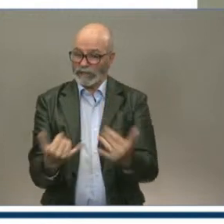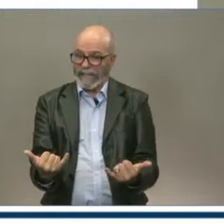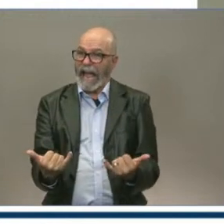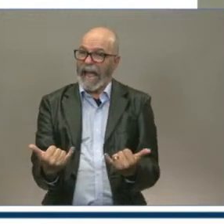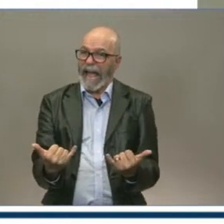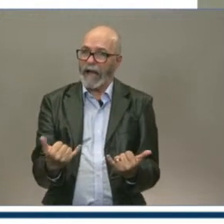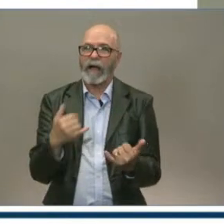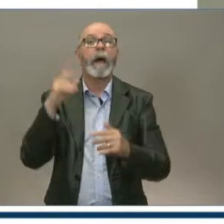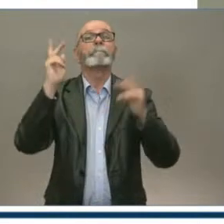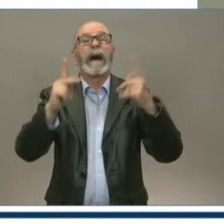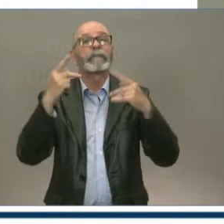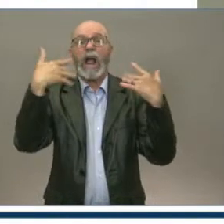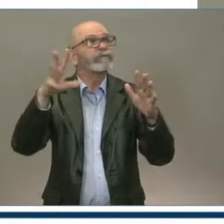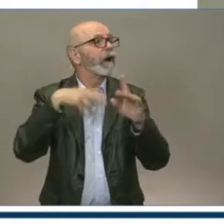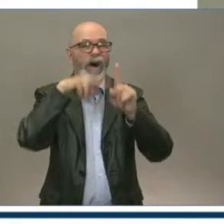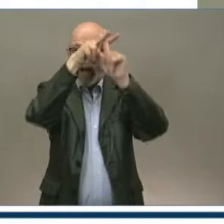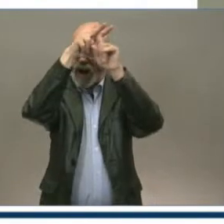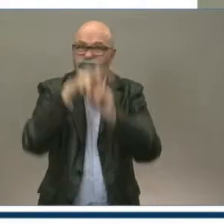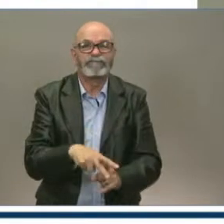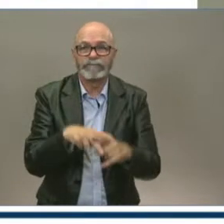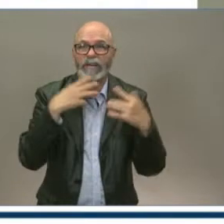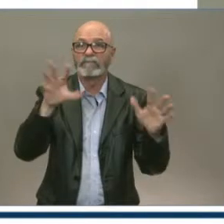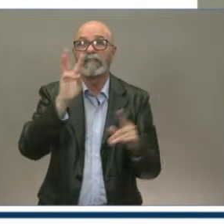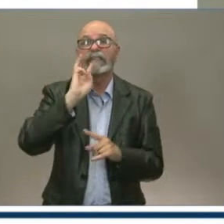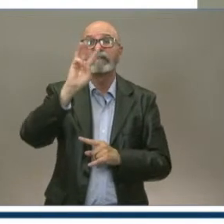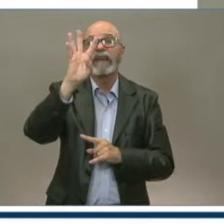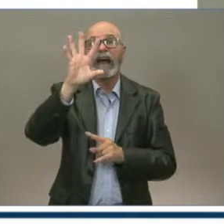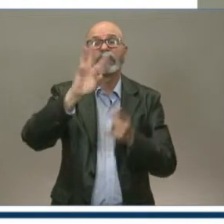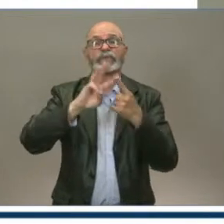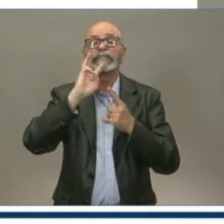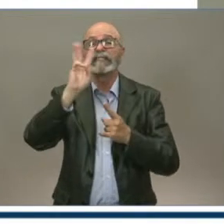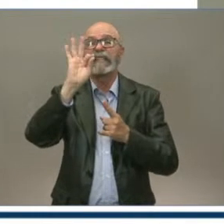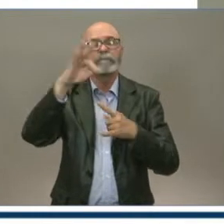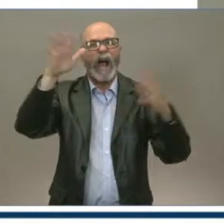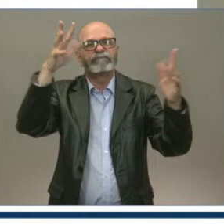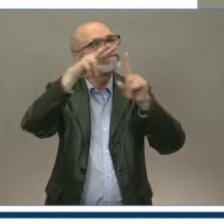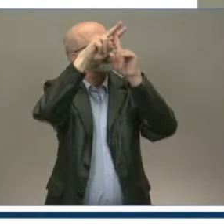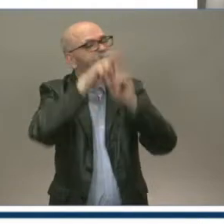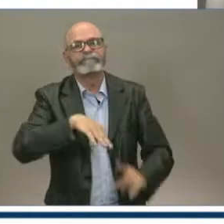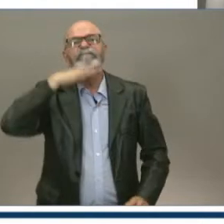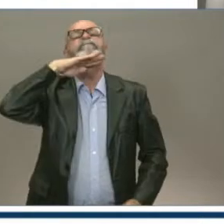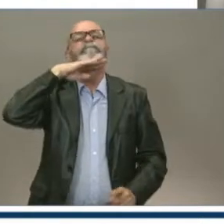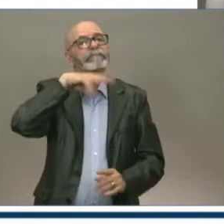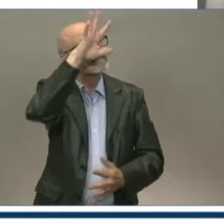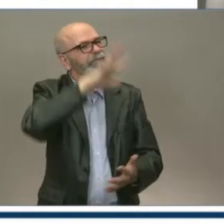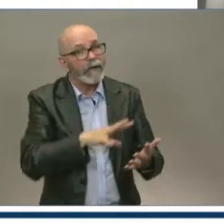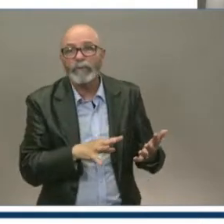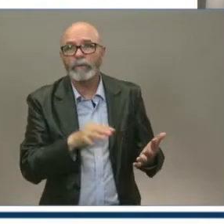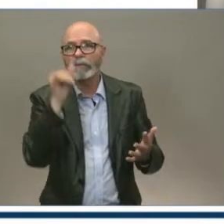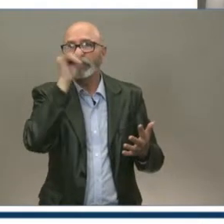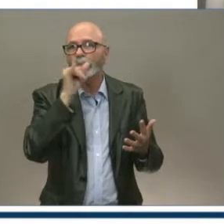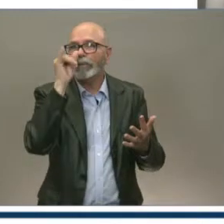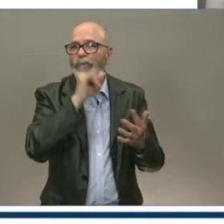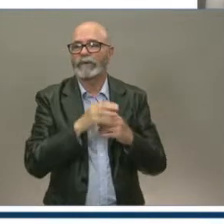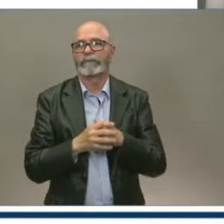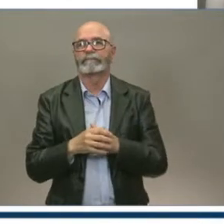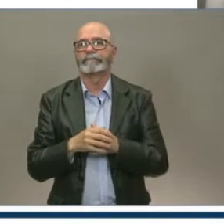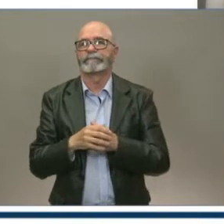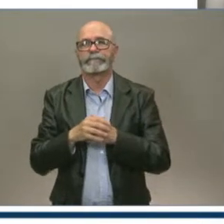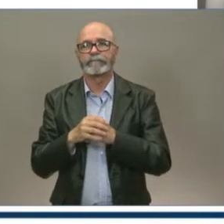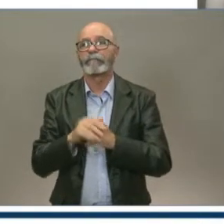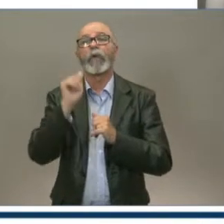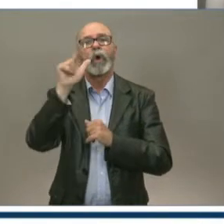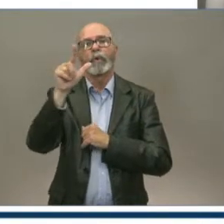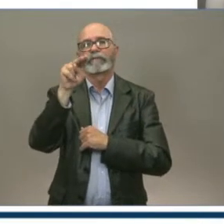people 65 to 69 have already booked their appointments. Next question will go to Lindsay Armstrong with All Nova Scotia. Thank